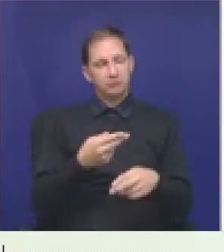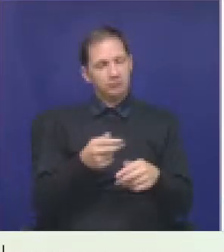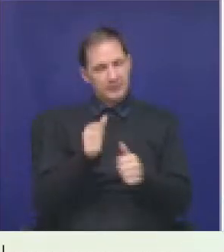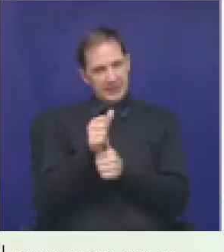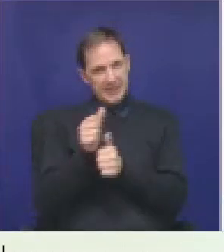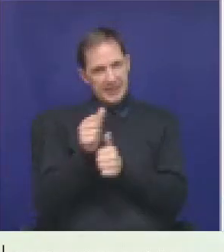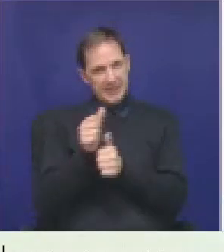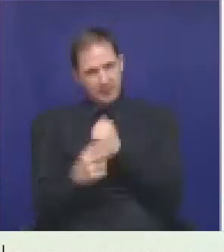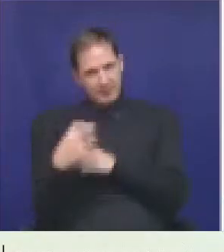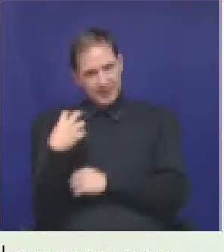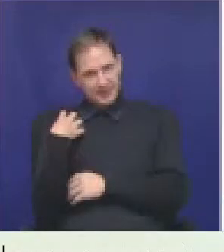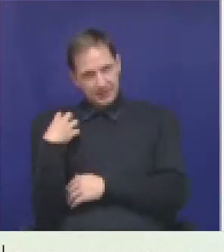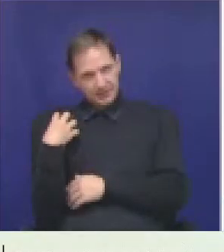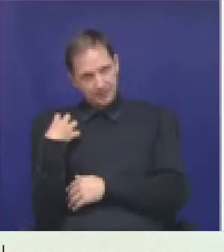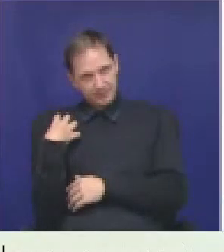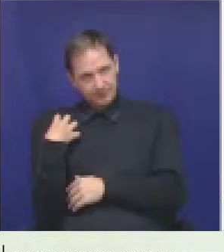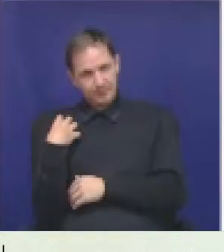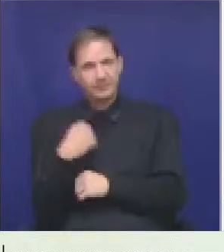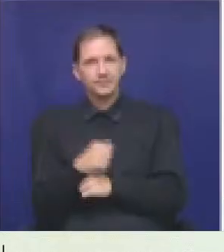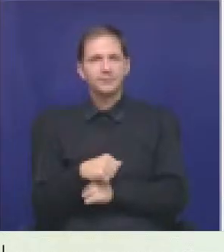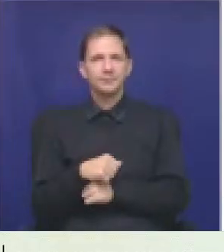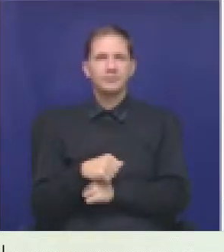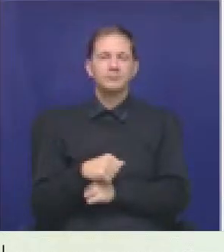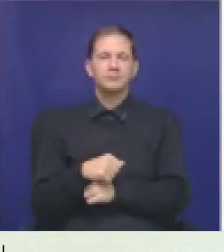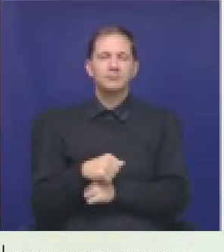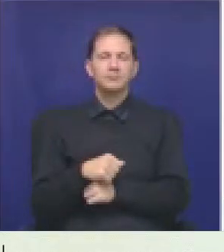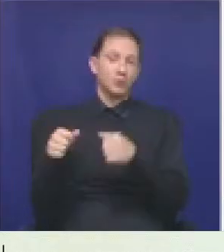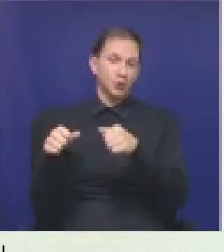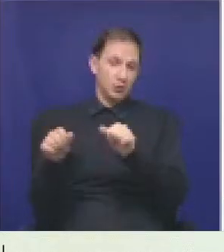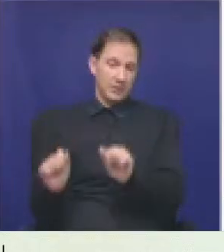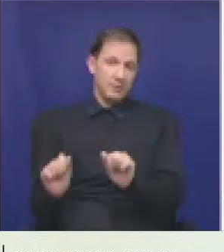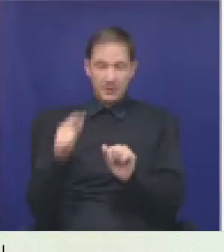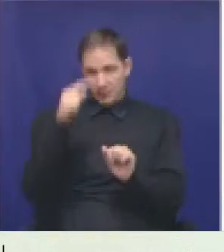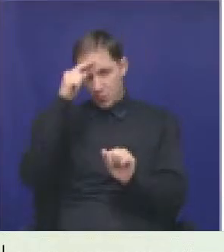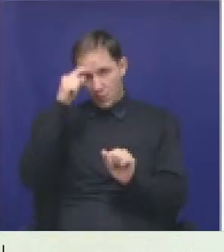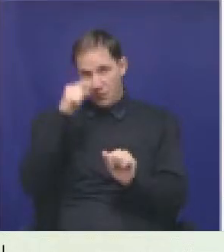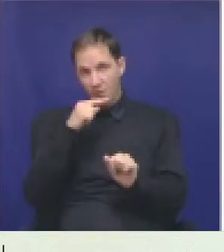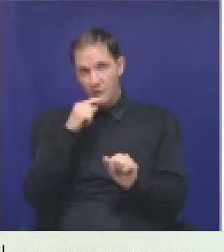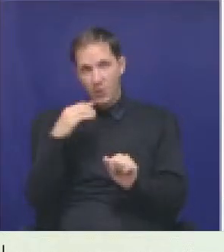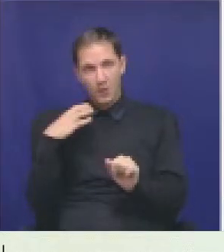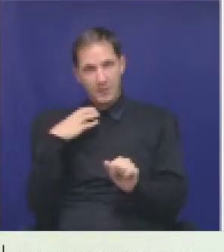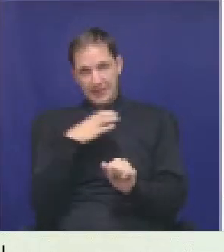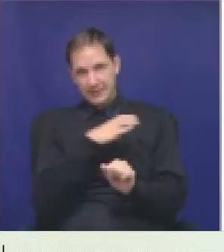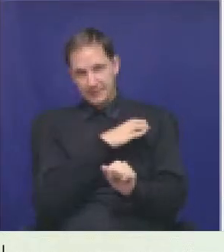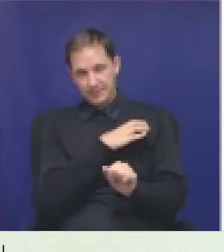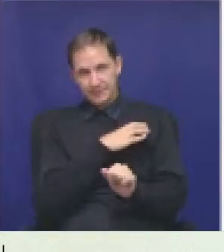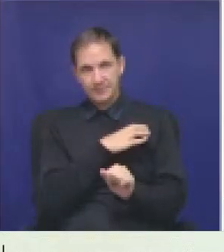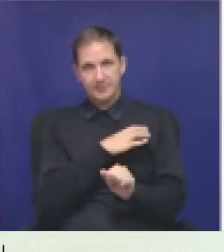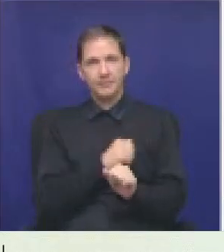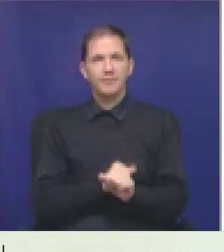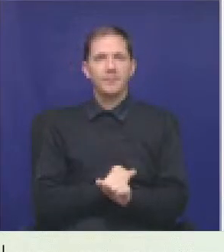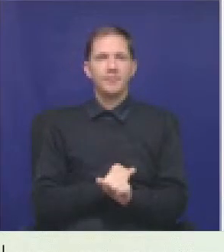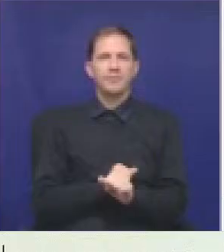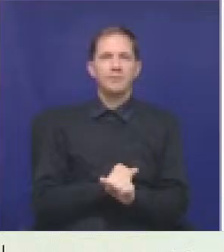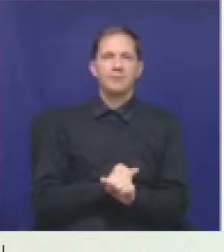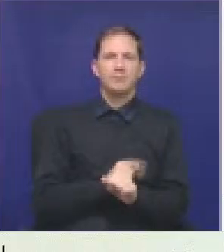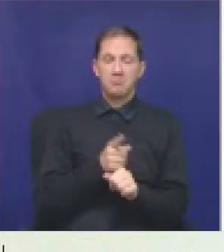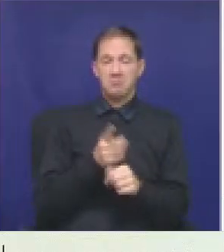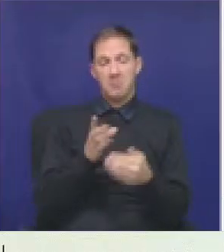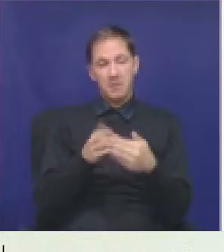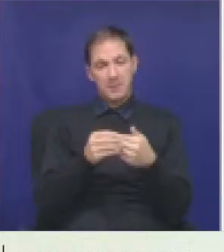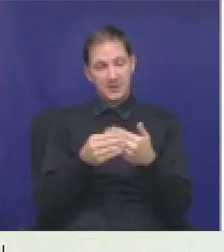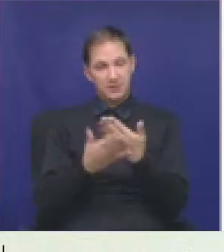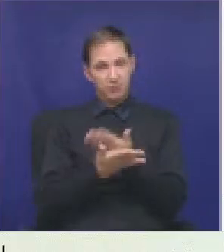Minister, Mr. Kenny Morolong, Honourable Chairperson of the Portfolio Committee, Ms. Mgweba, members of